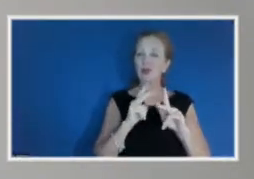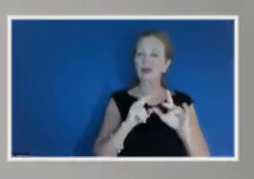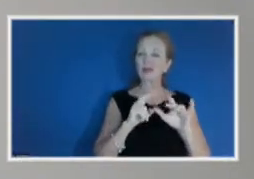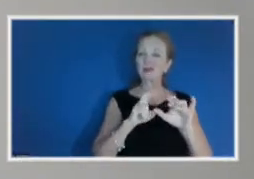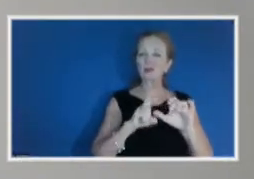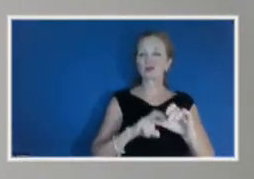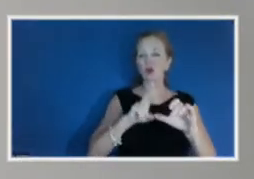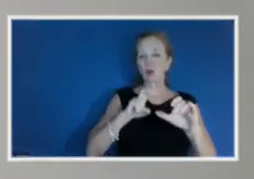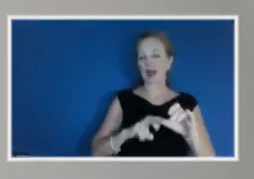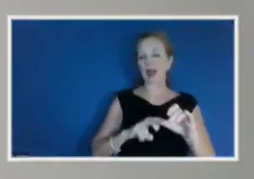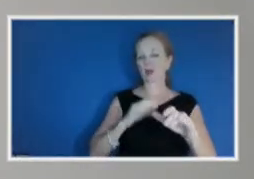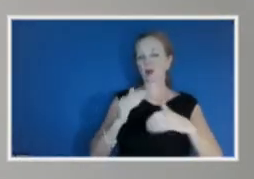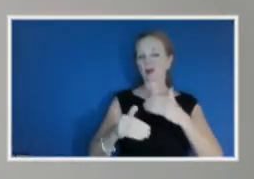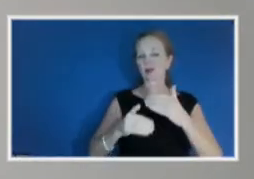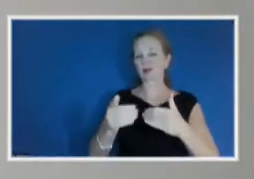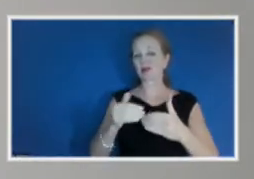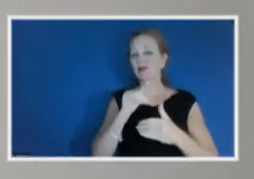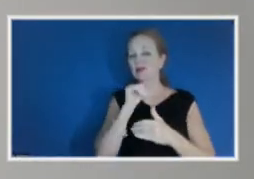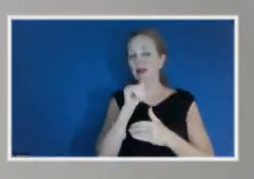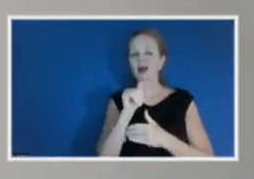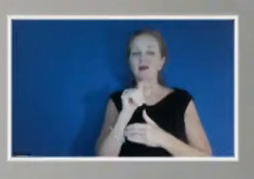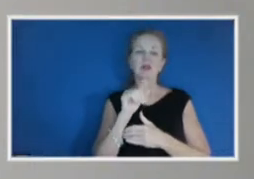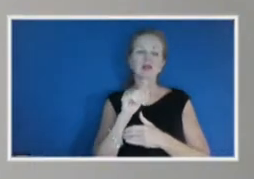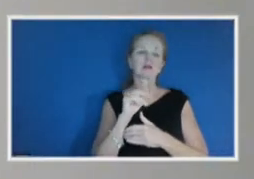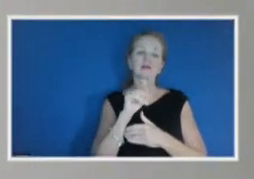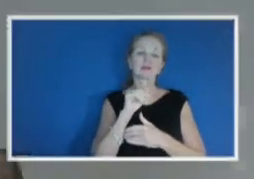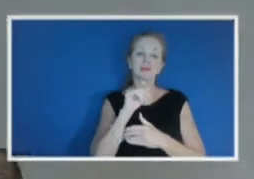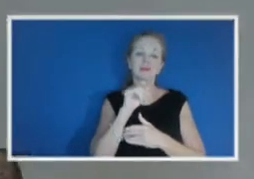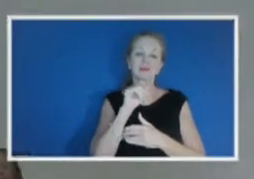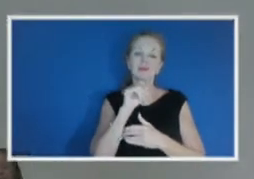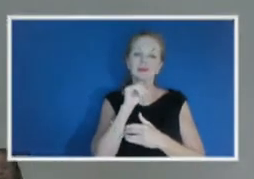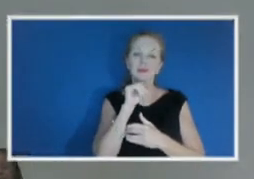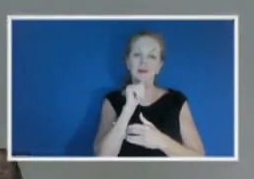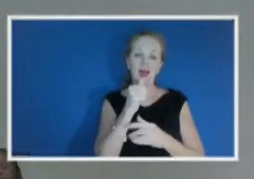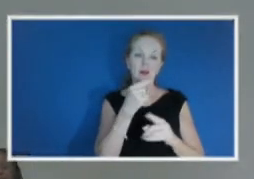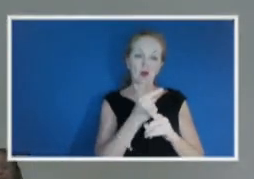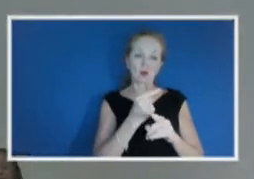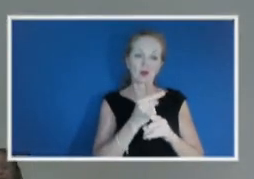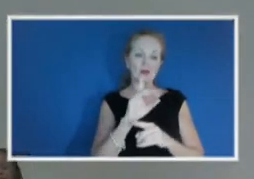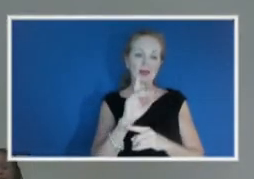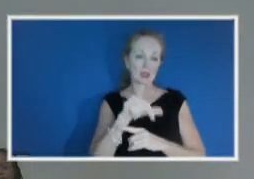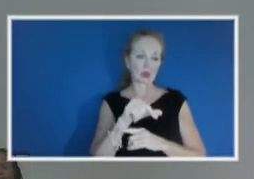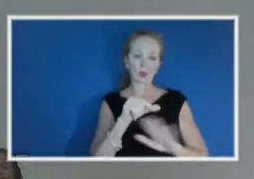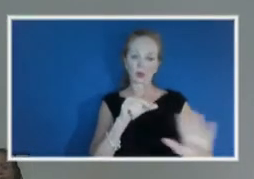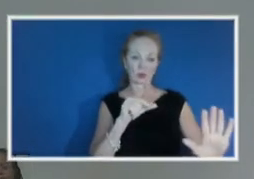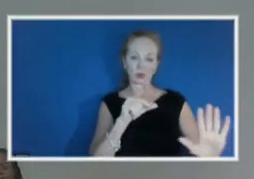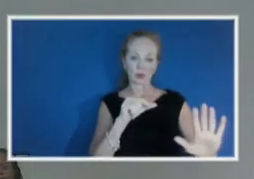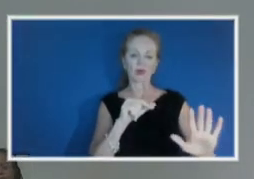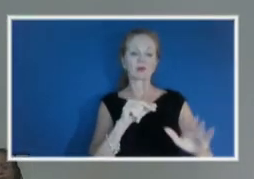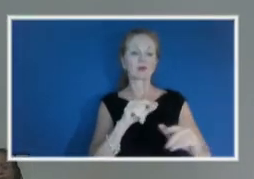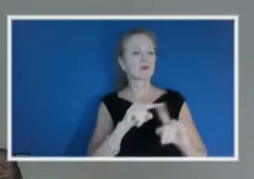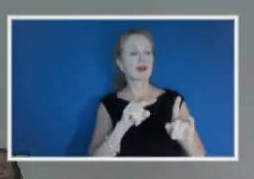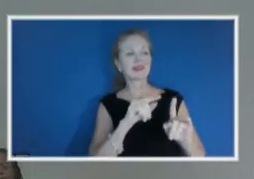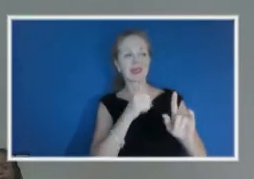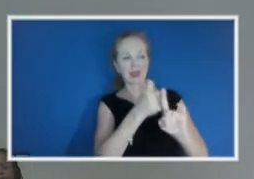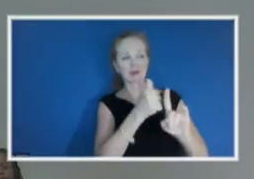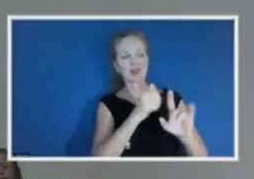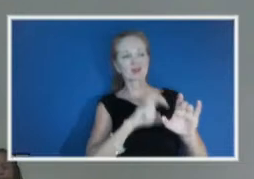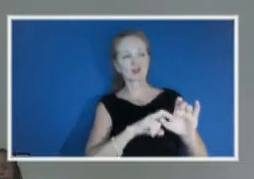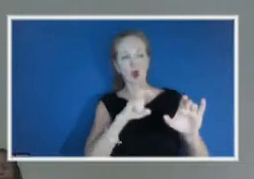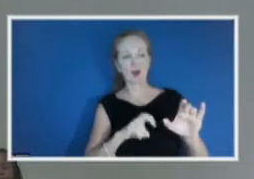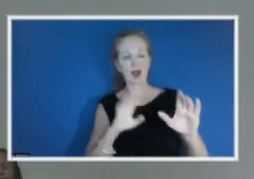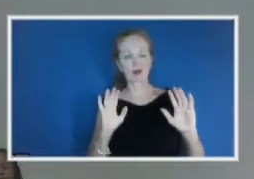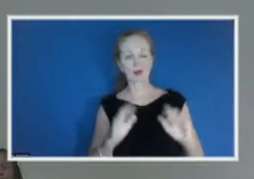the disqualifications. So. Okay, thank you. We'll continue to look at that. Thank you. Now I have a question